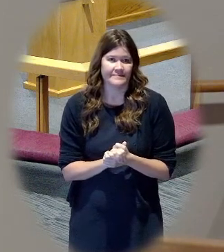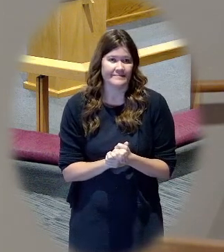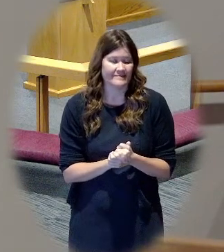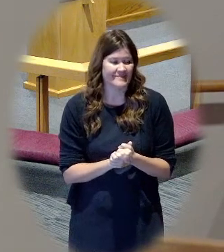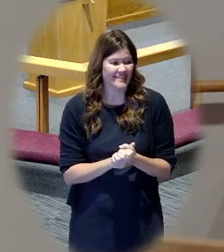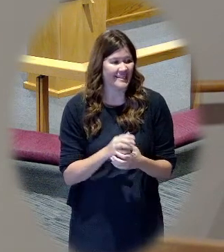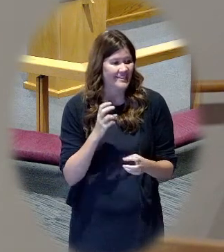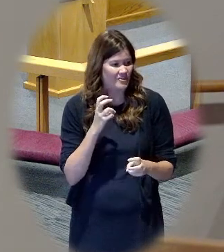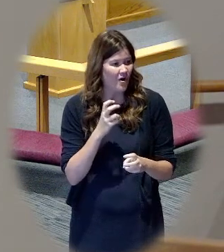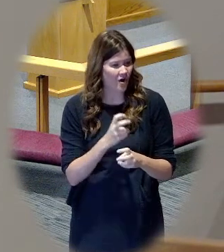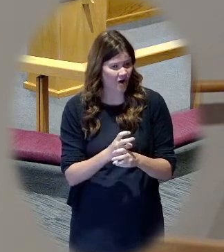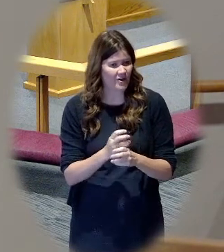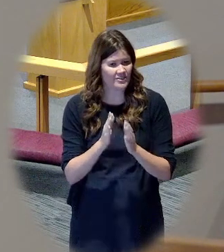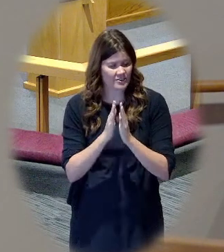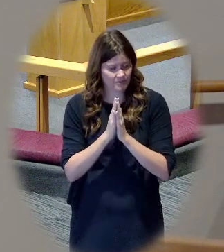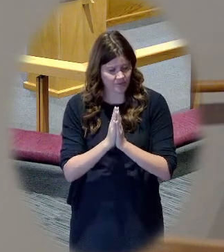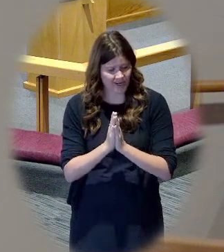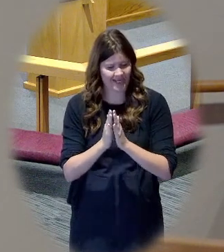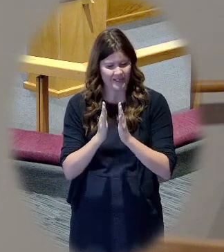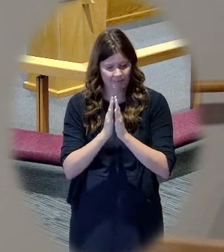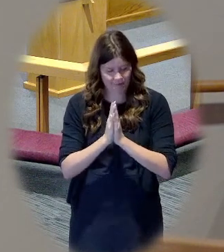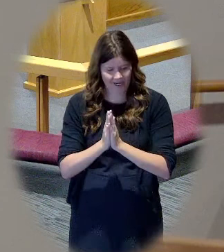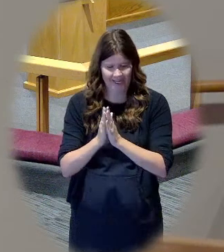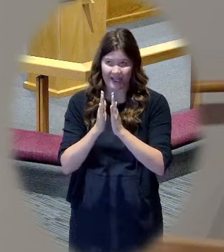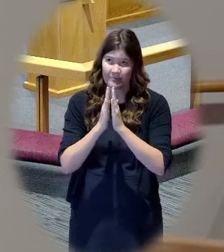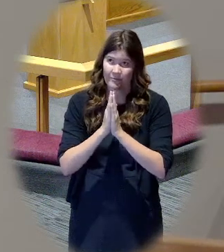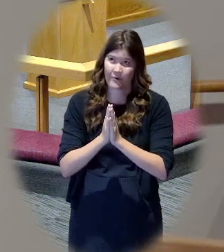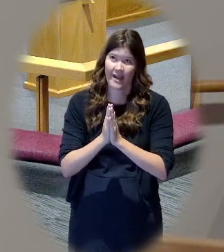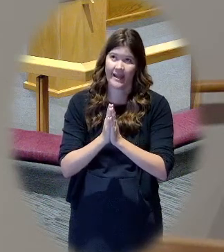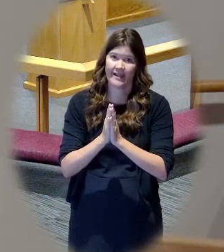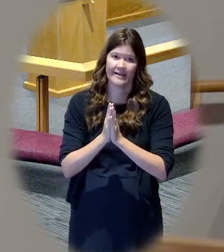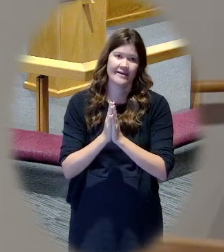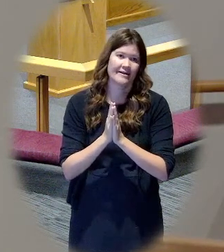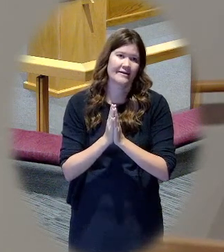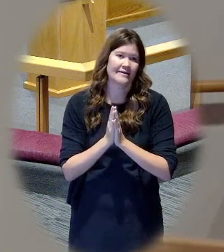Isn't it hard to pray and pray and pray for things